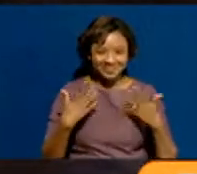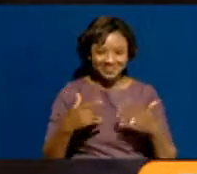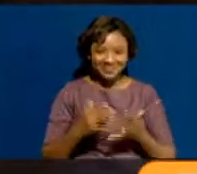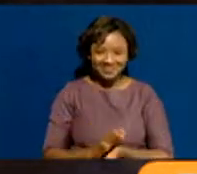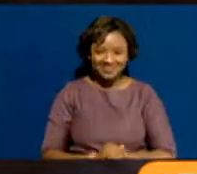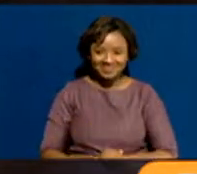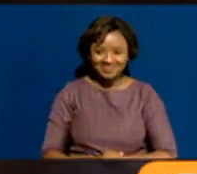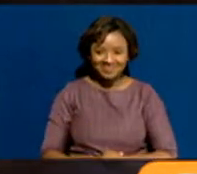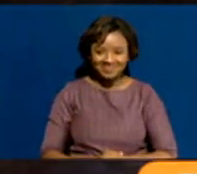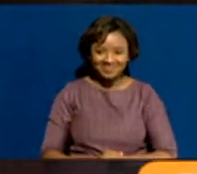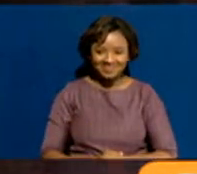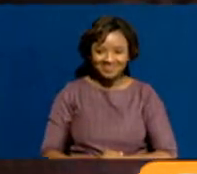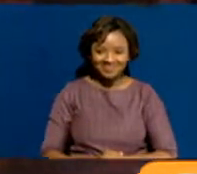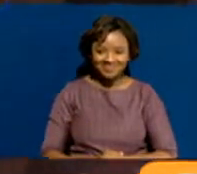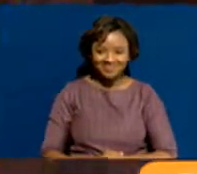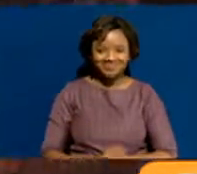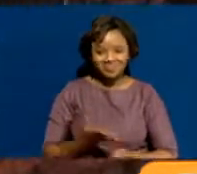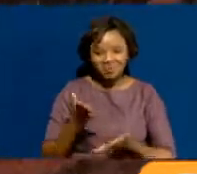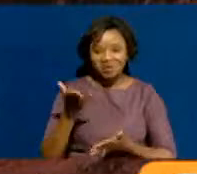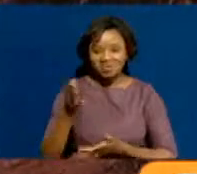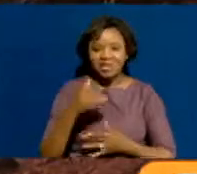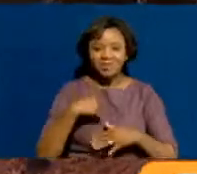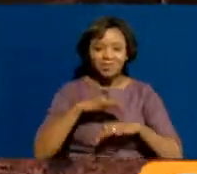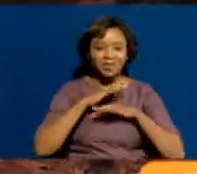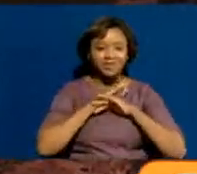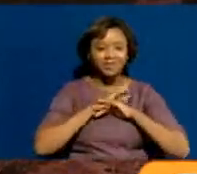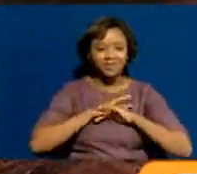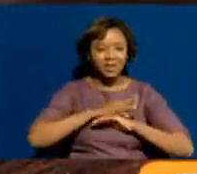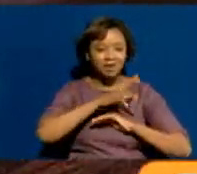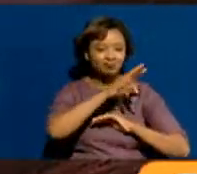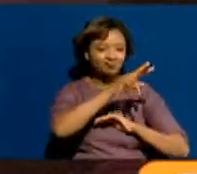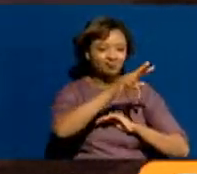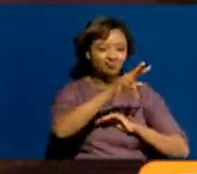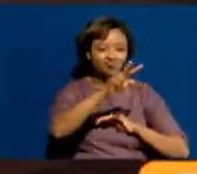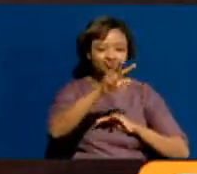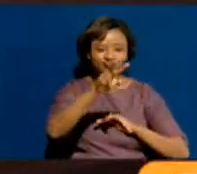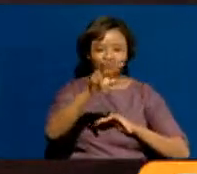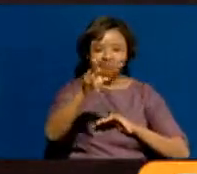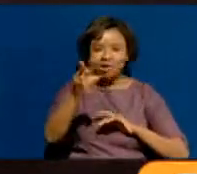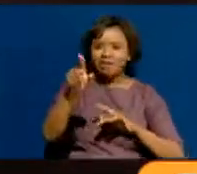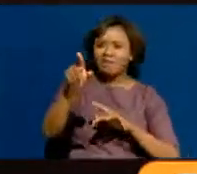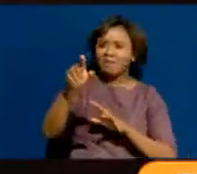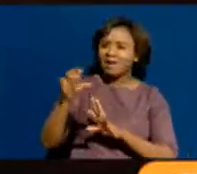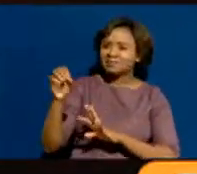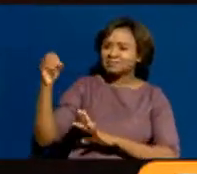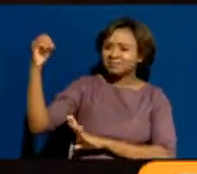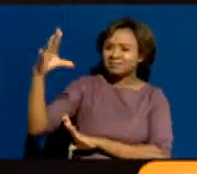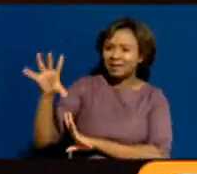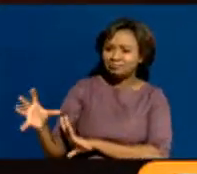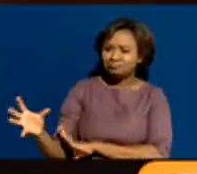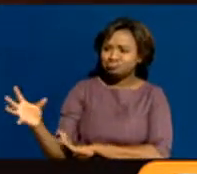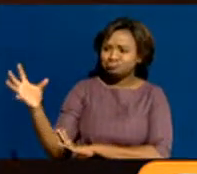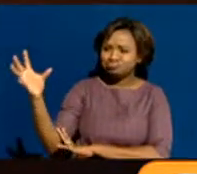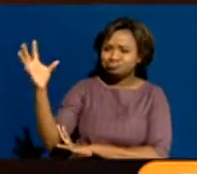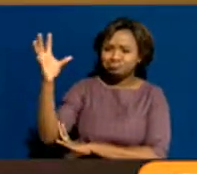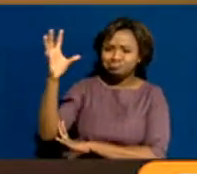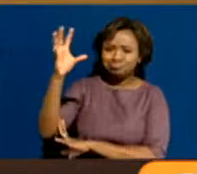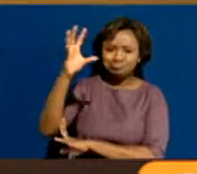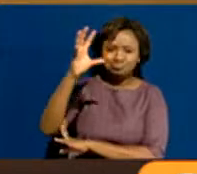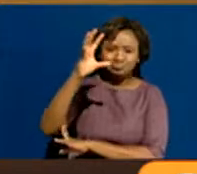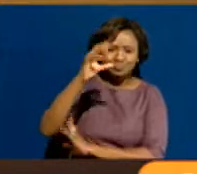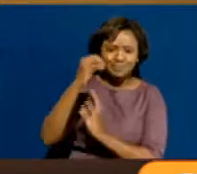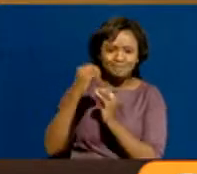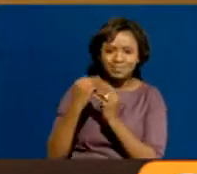Here we get an opportunity to relax and marvel at the rising sun in all its splendor as it